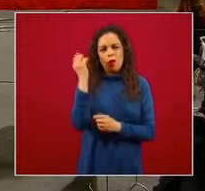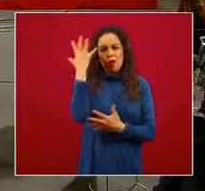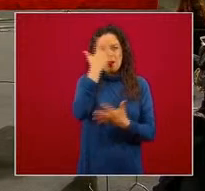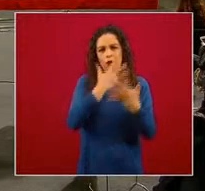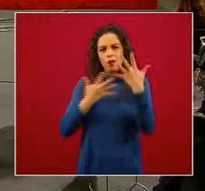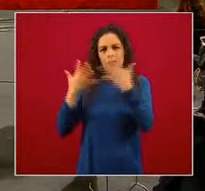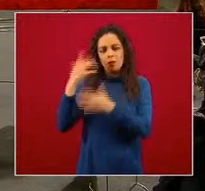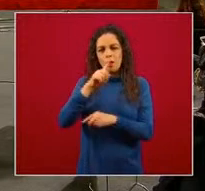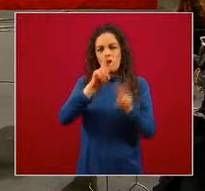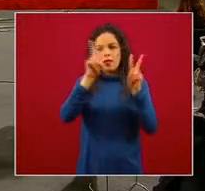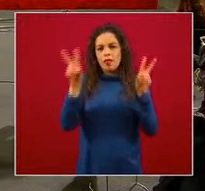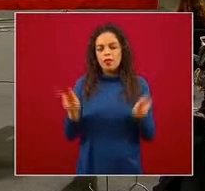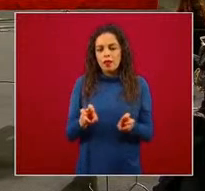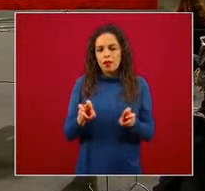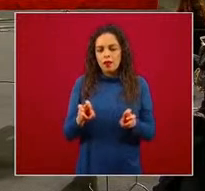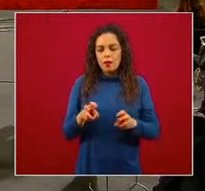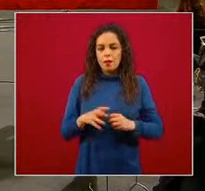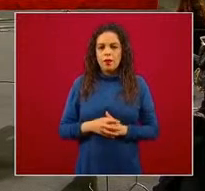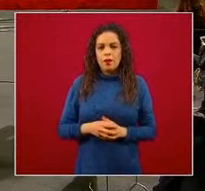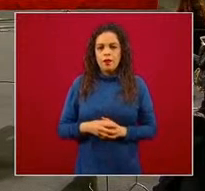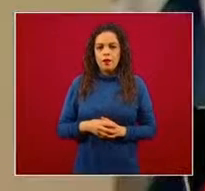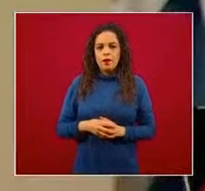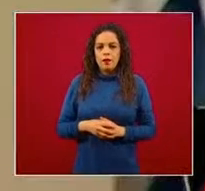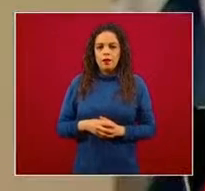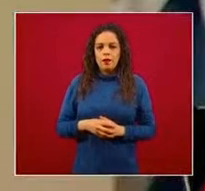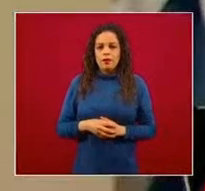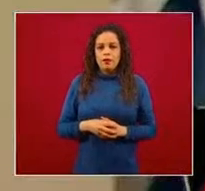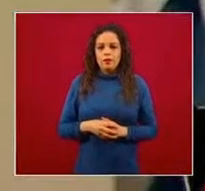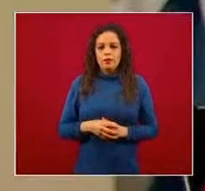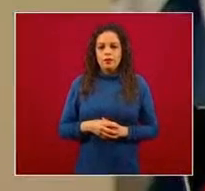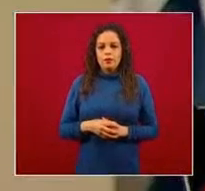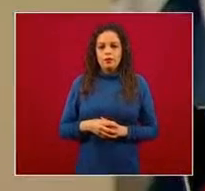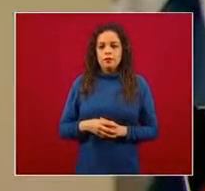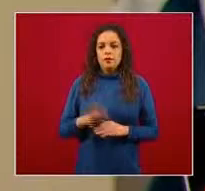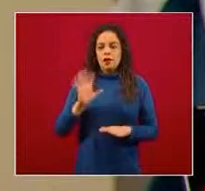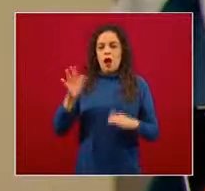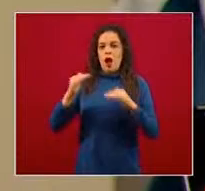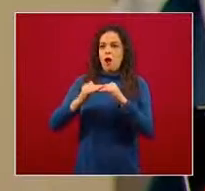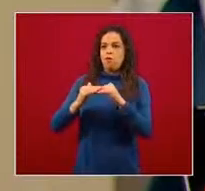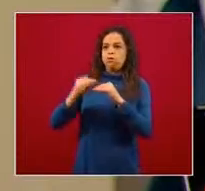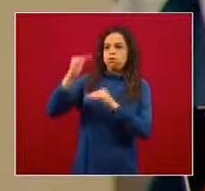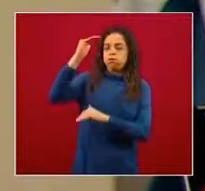with the states, and there was some confusion regarding the graphs